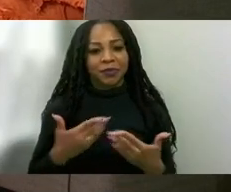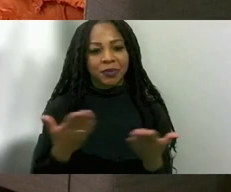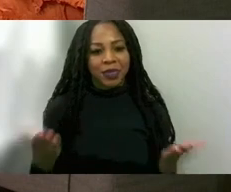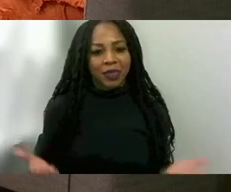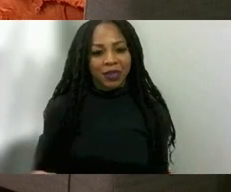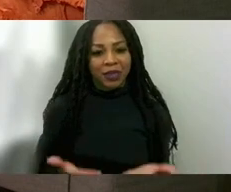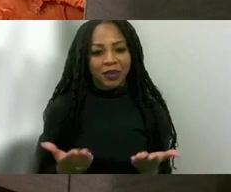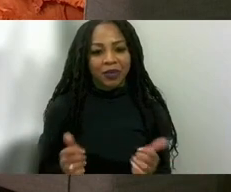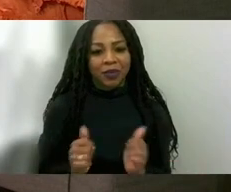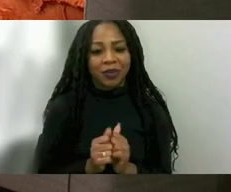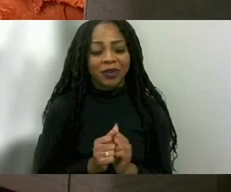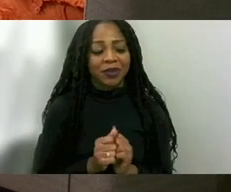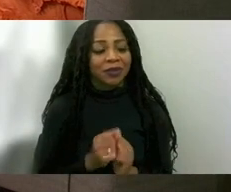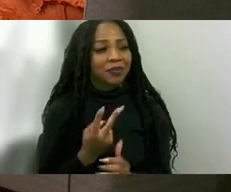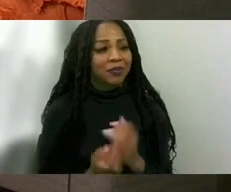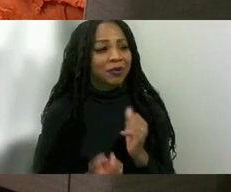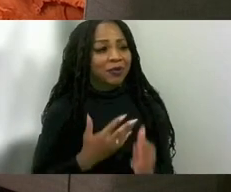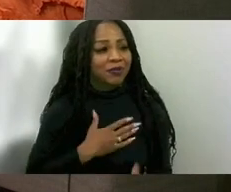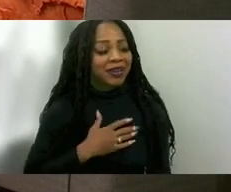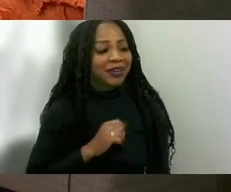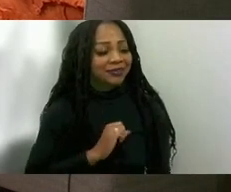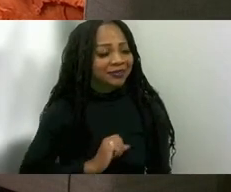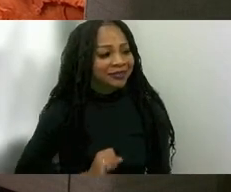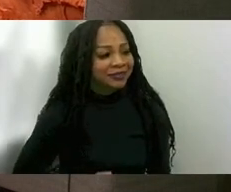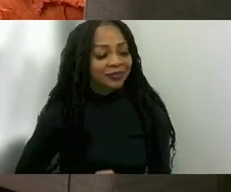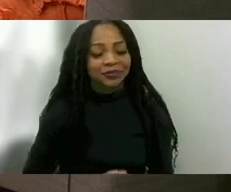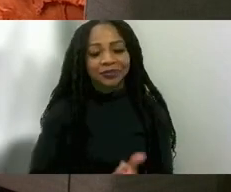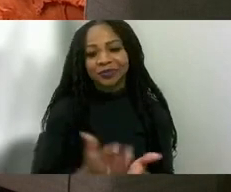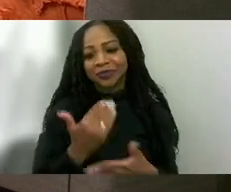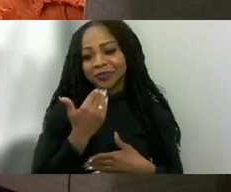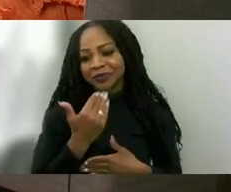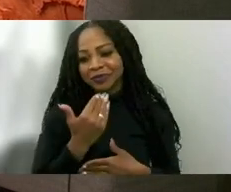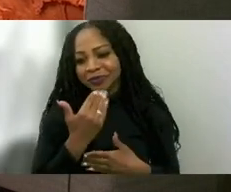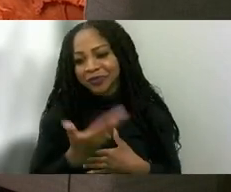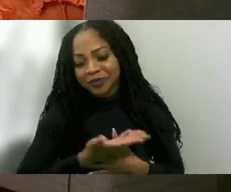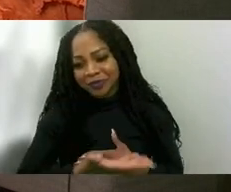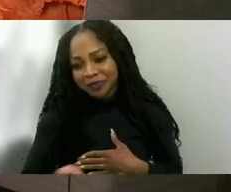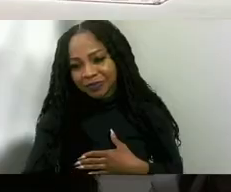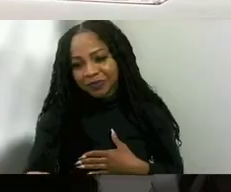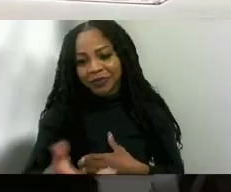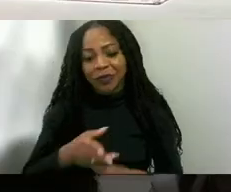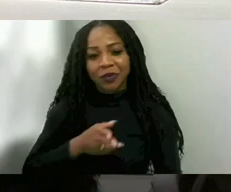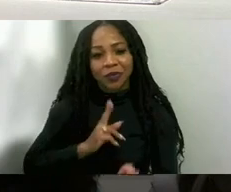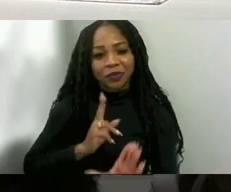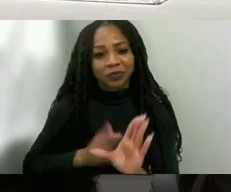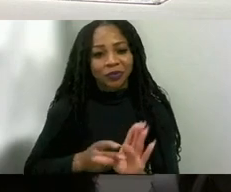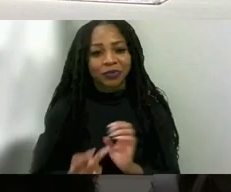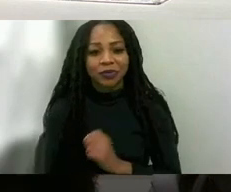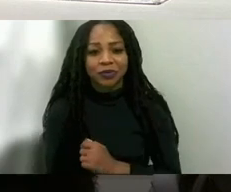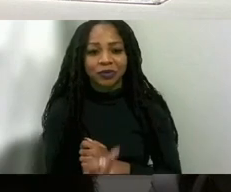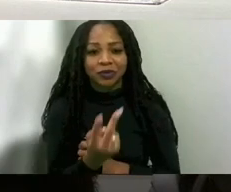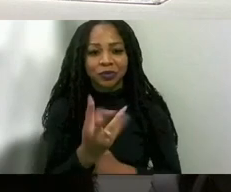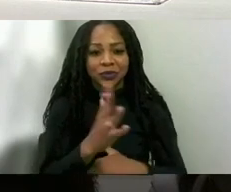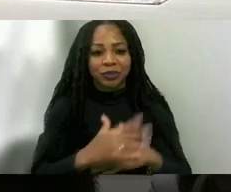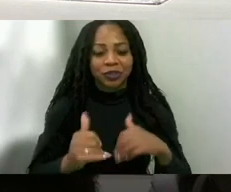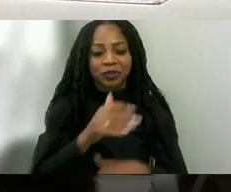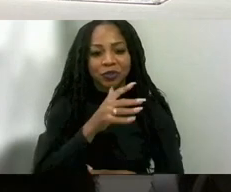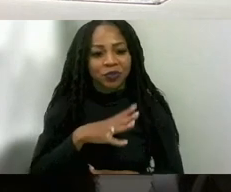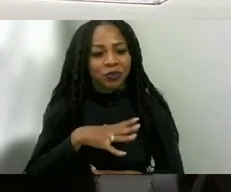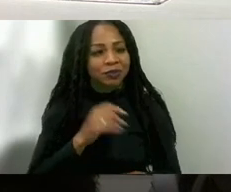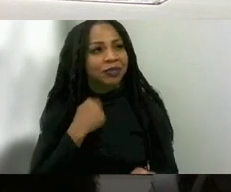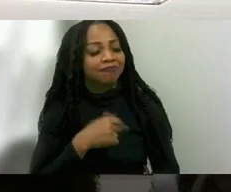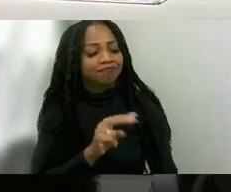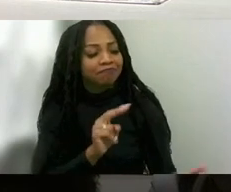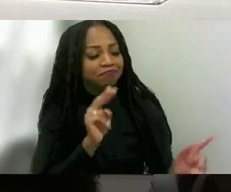heroes, I would say. So grateful for the invitation to be on the stage with two Indigenous women that I admire very